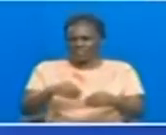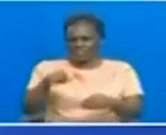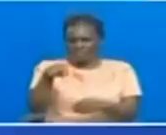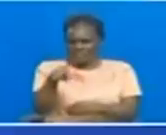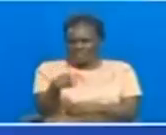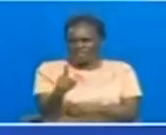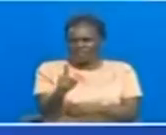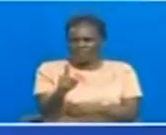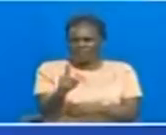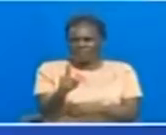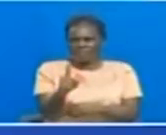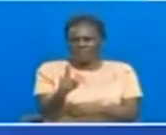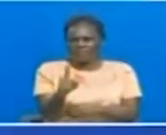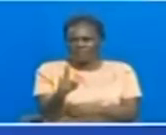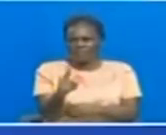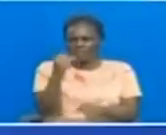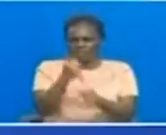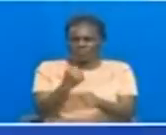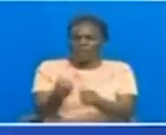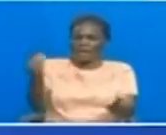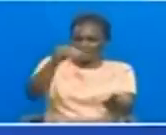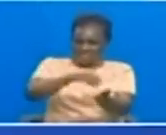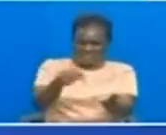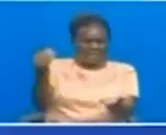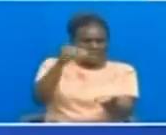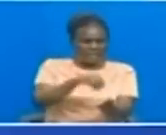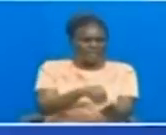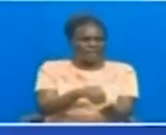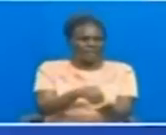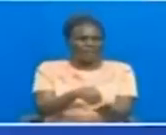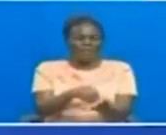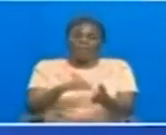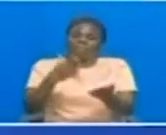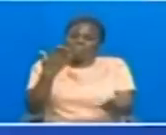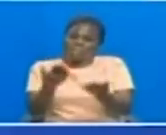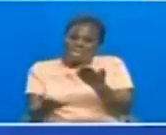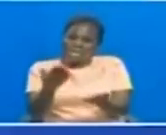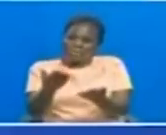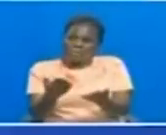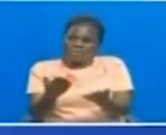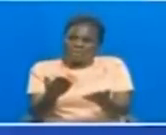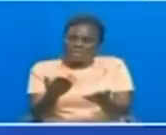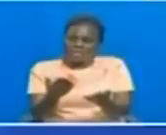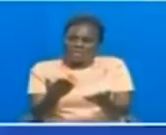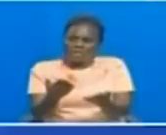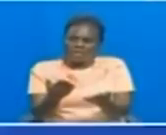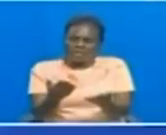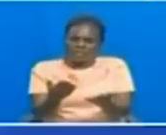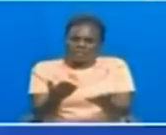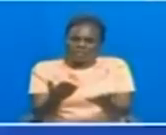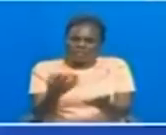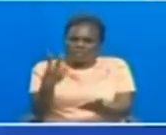phone batteries they had to exactly do it again exactly and exactly do it manually. How about being able to conclude an election in Kenya just in a matter of